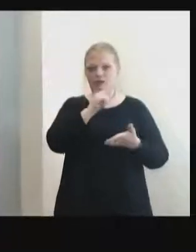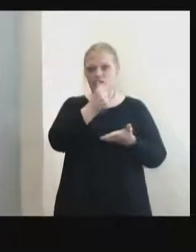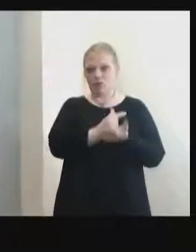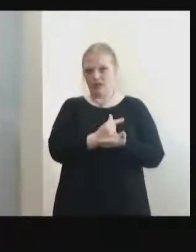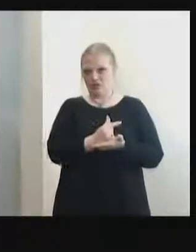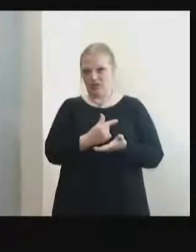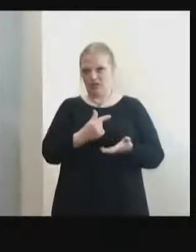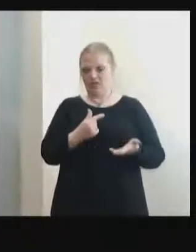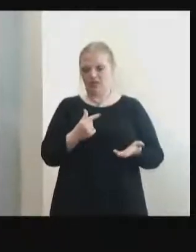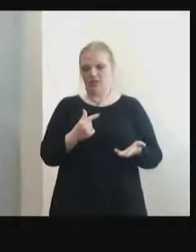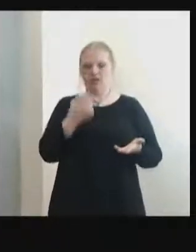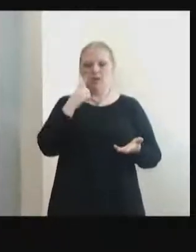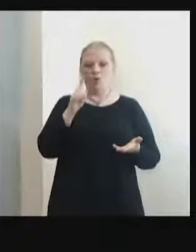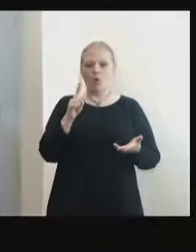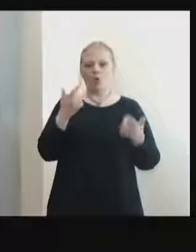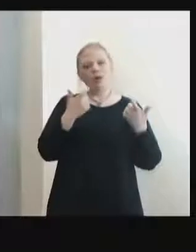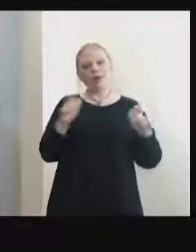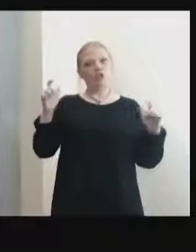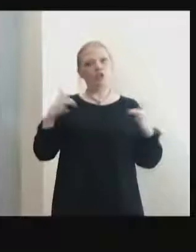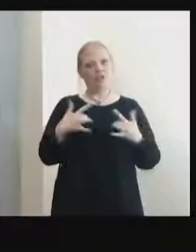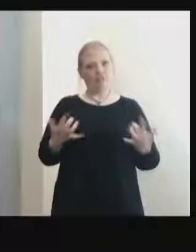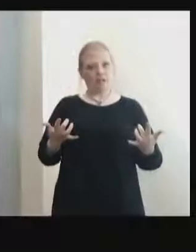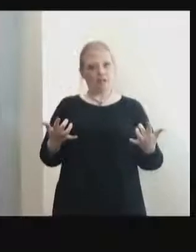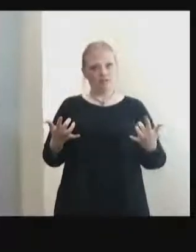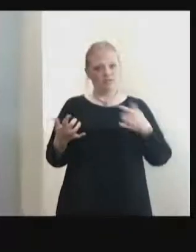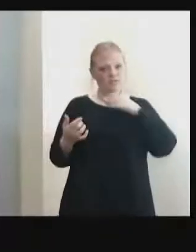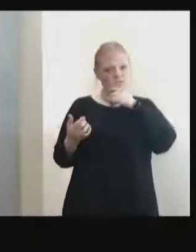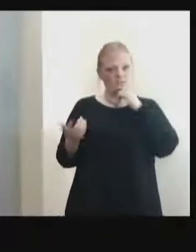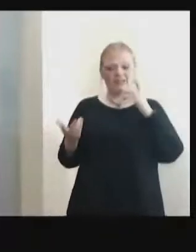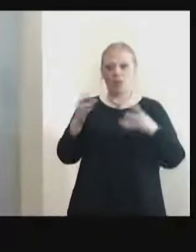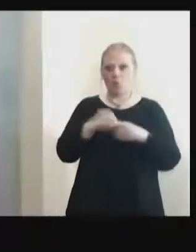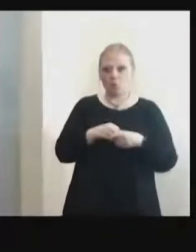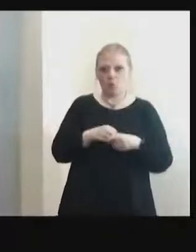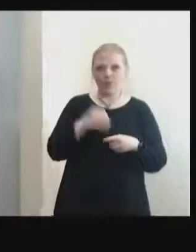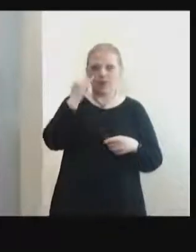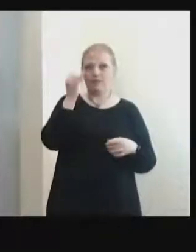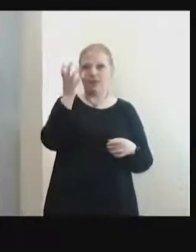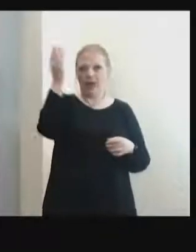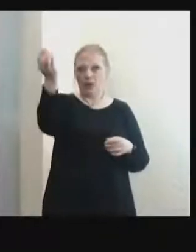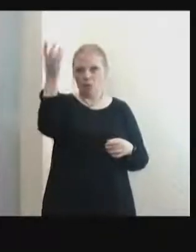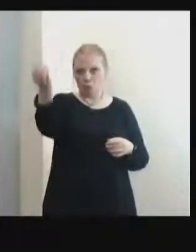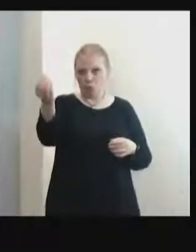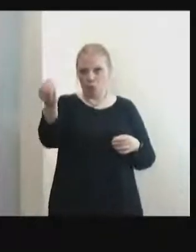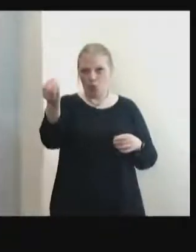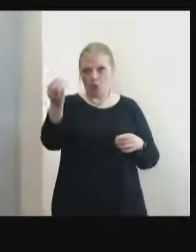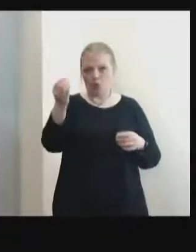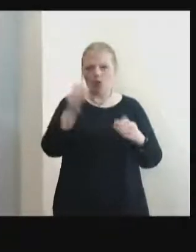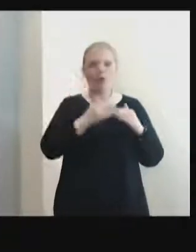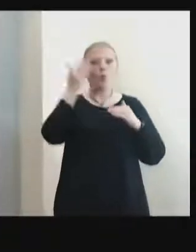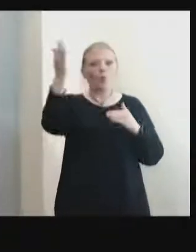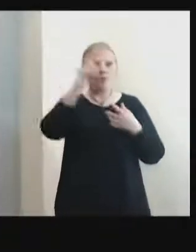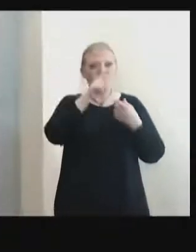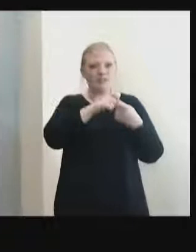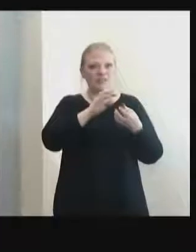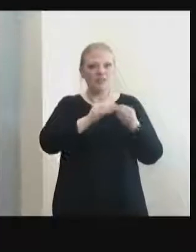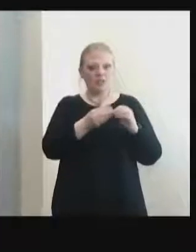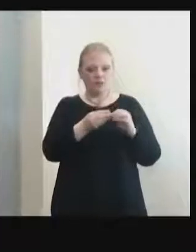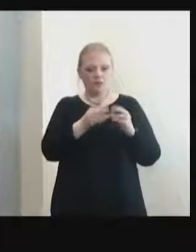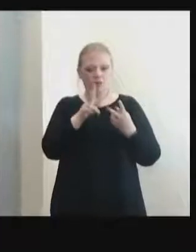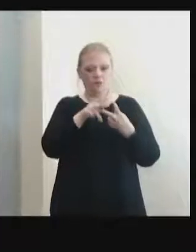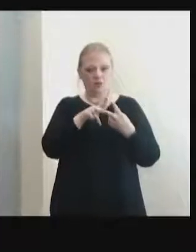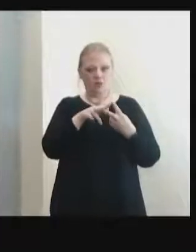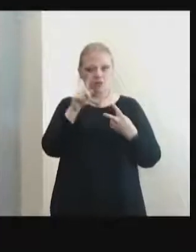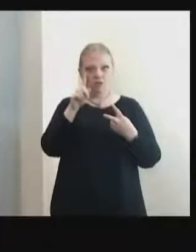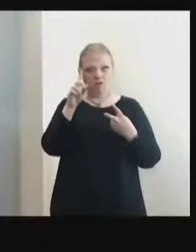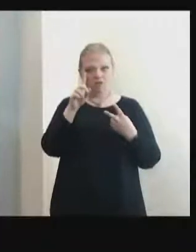graduations, for these larger events, including if they're outdoors, over a certain number, everybody either needs to